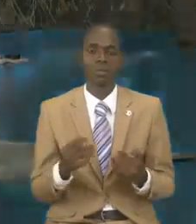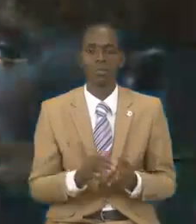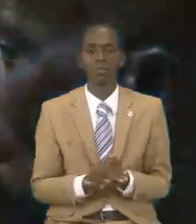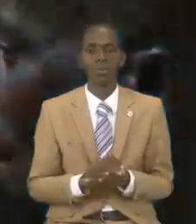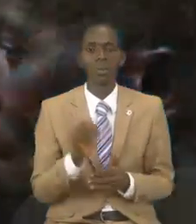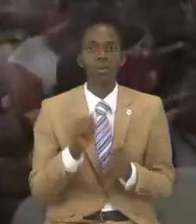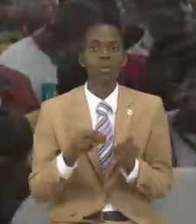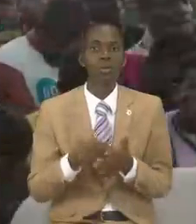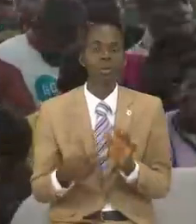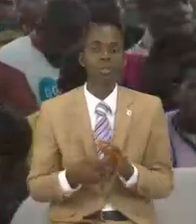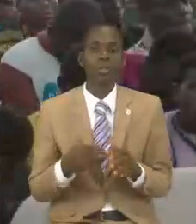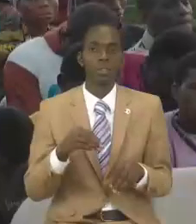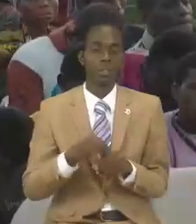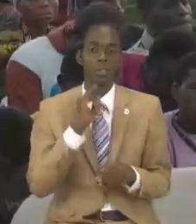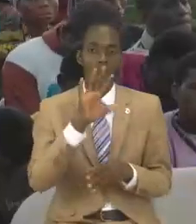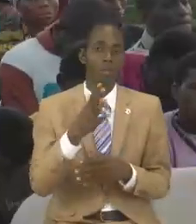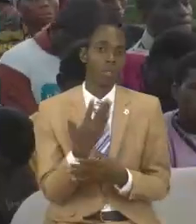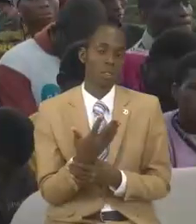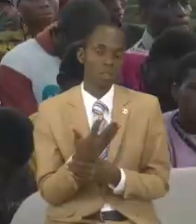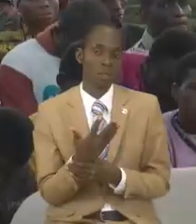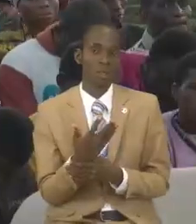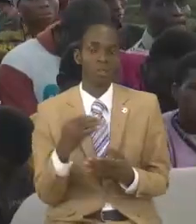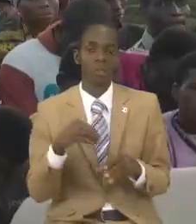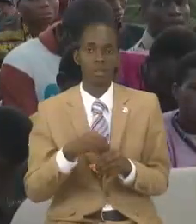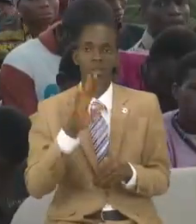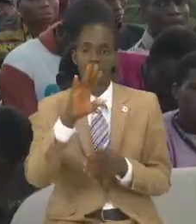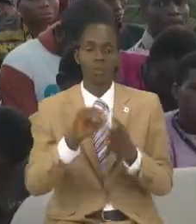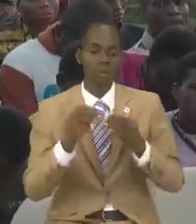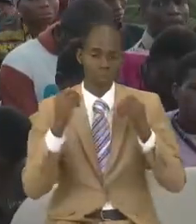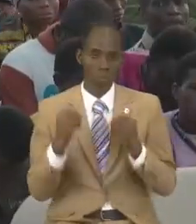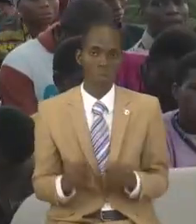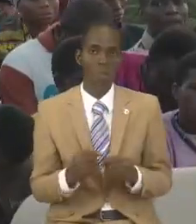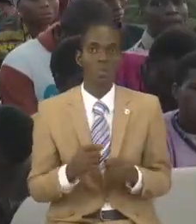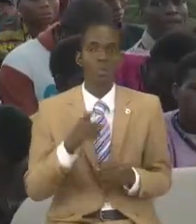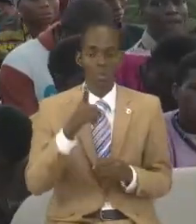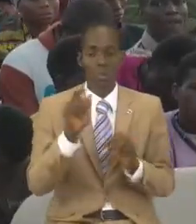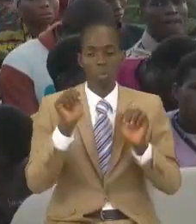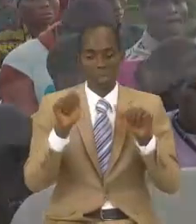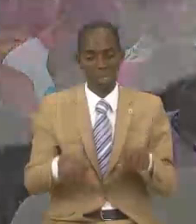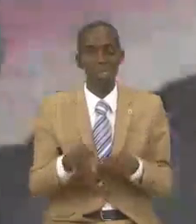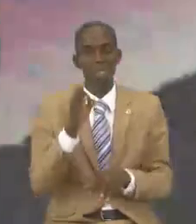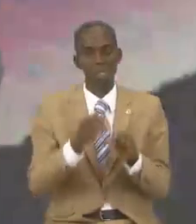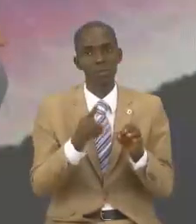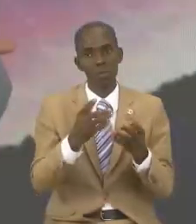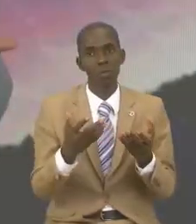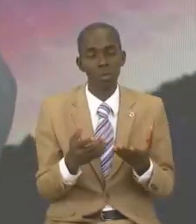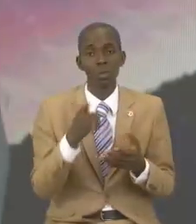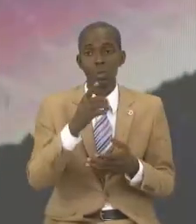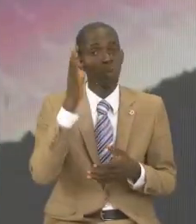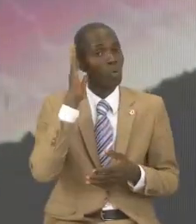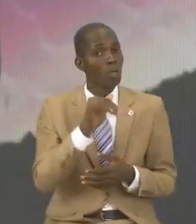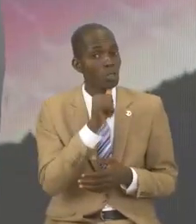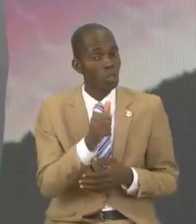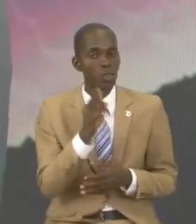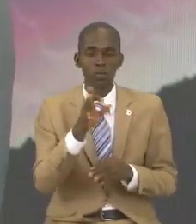in your hand. It's by your volition. You can, if you want. You will not if you